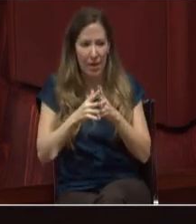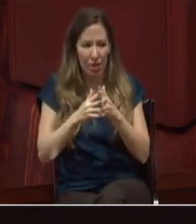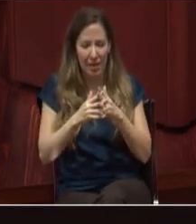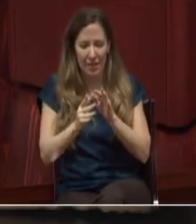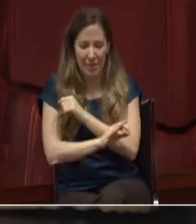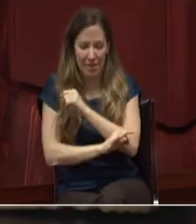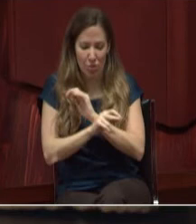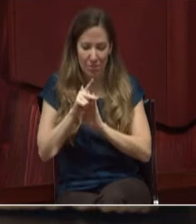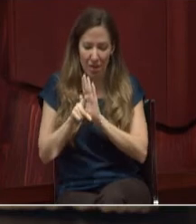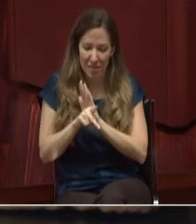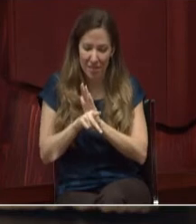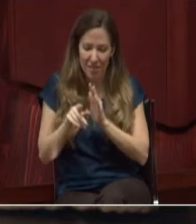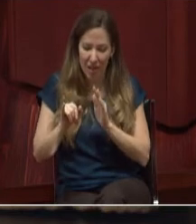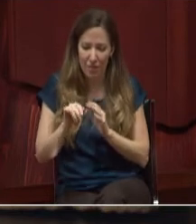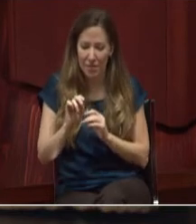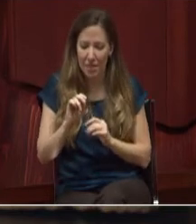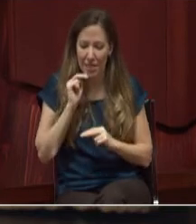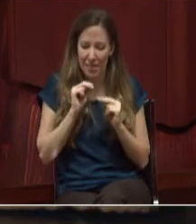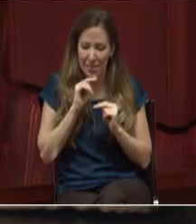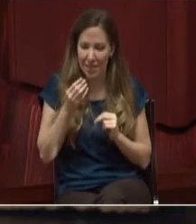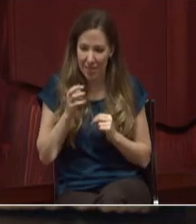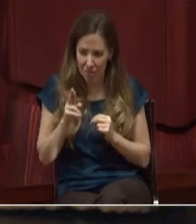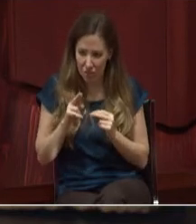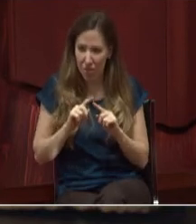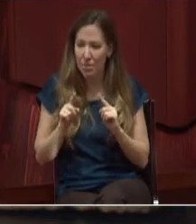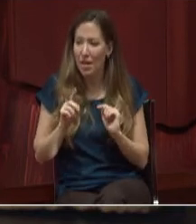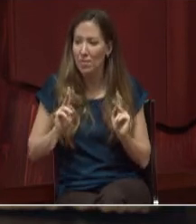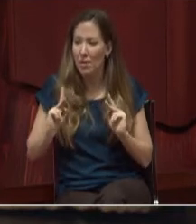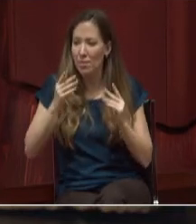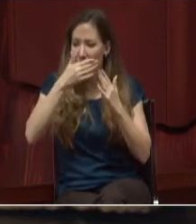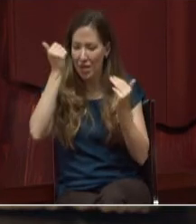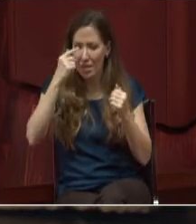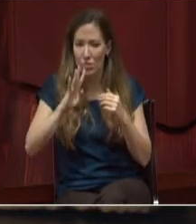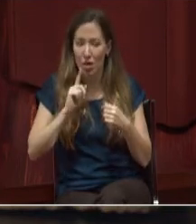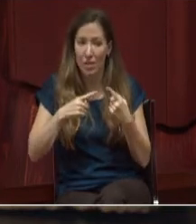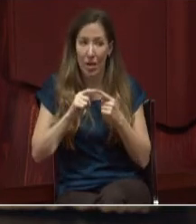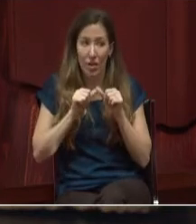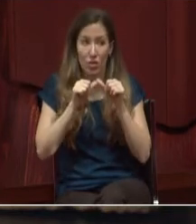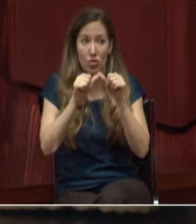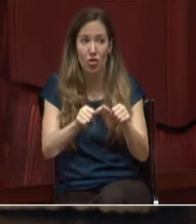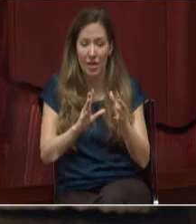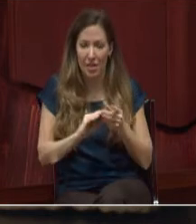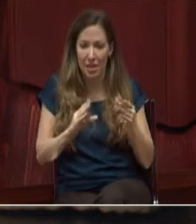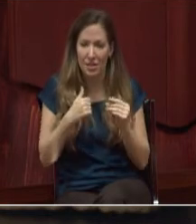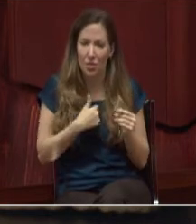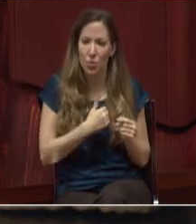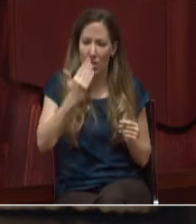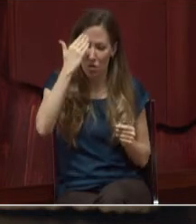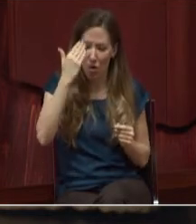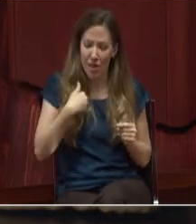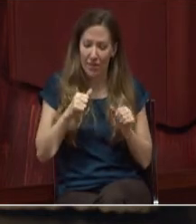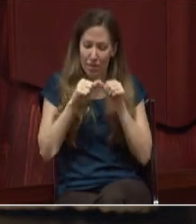the Nixon-Kissinger period. What often people forget to talk about is the enduring legacy. Now, we know there was the enduring legacy of the policy